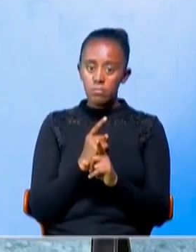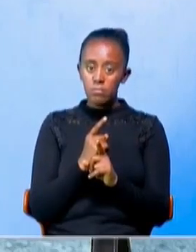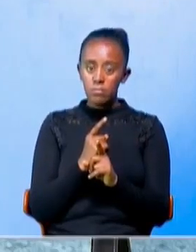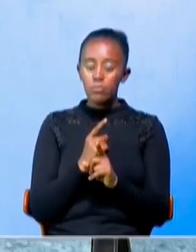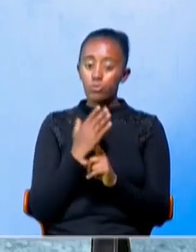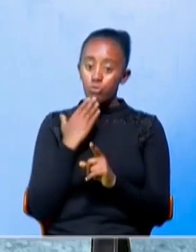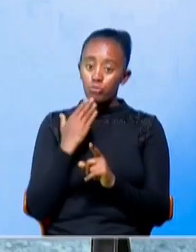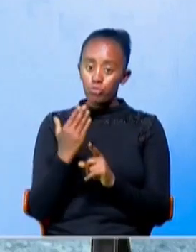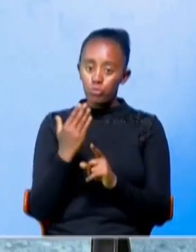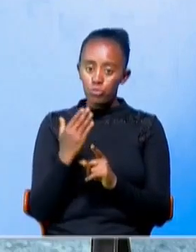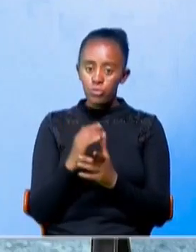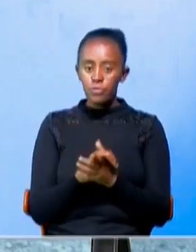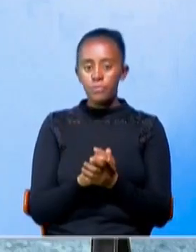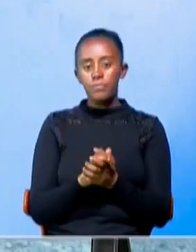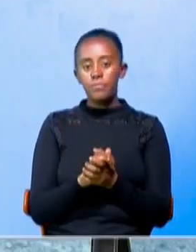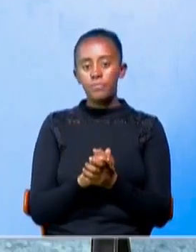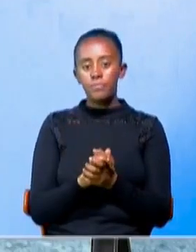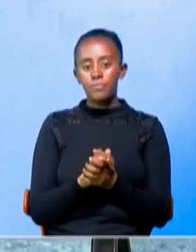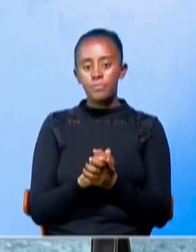Good.